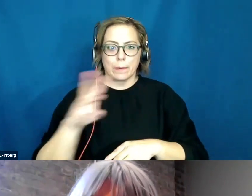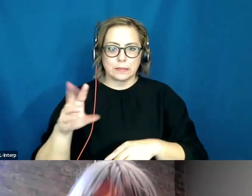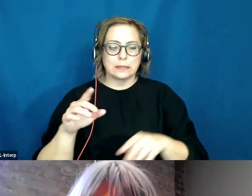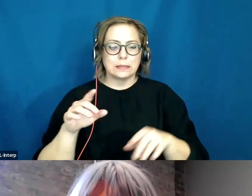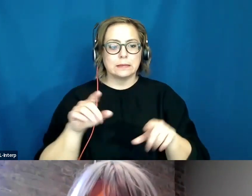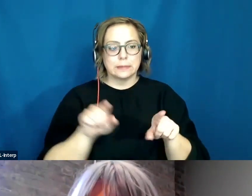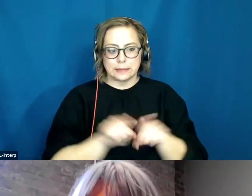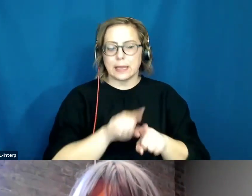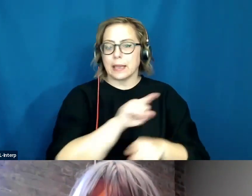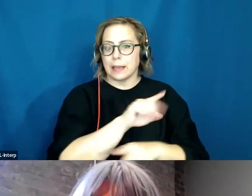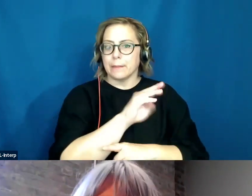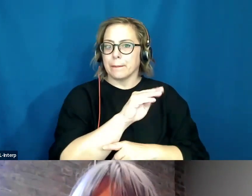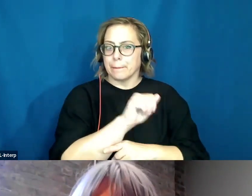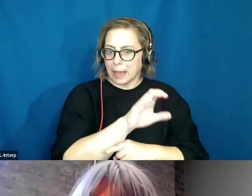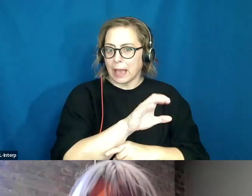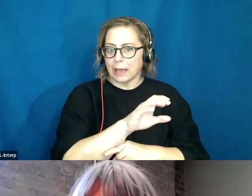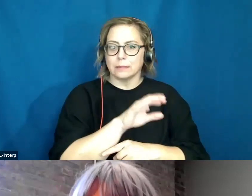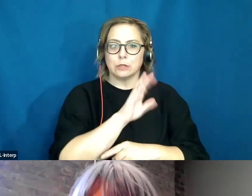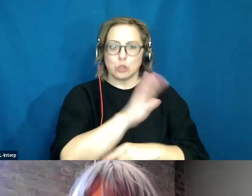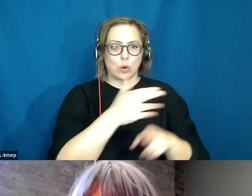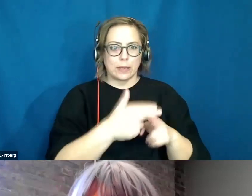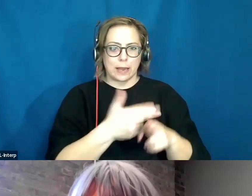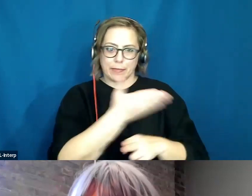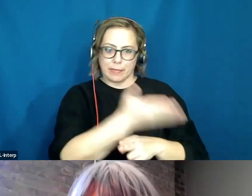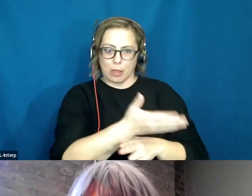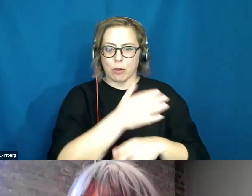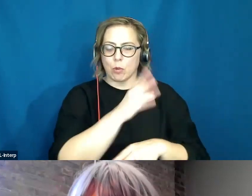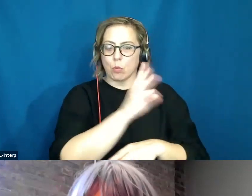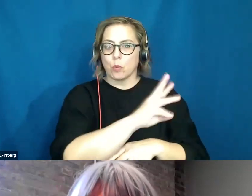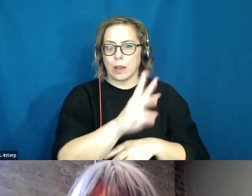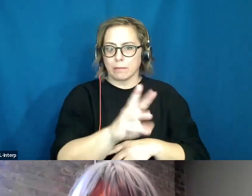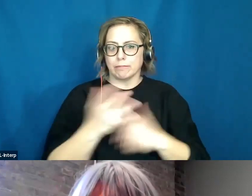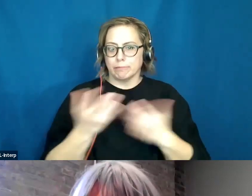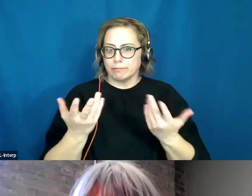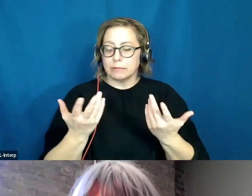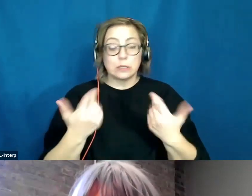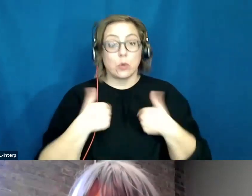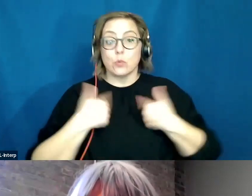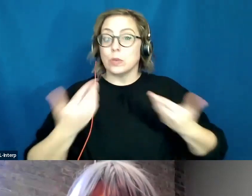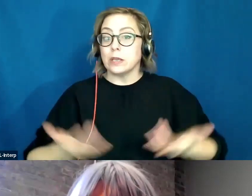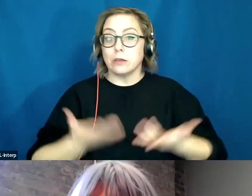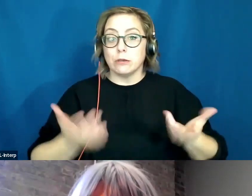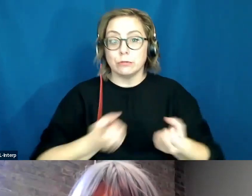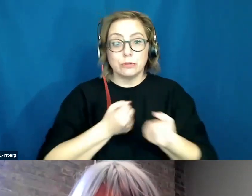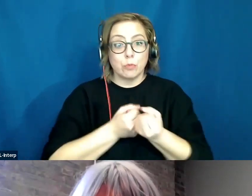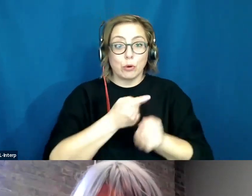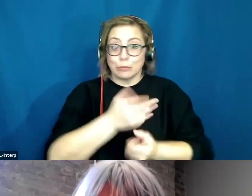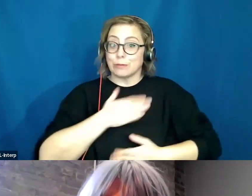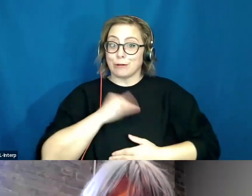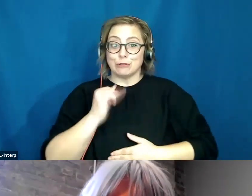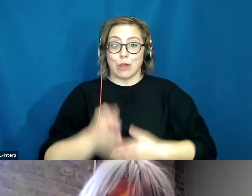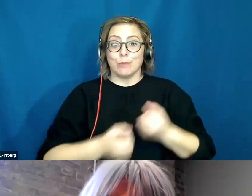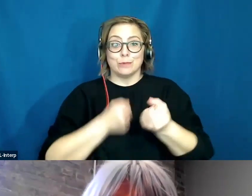there too on the MAC website, I think. But we are here. That's what we do. This is what we do.